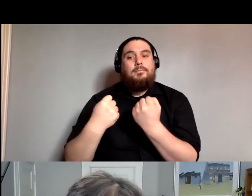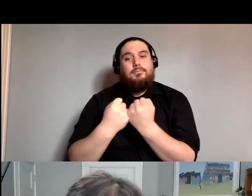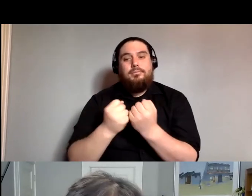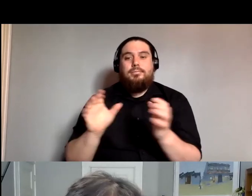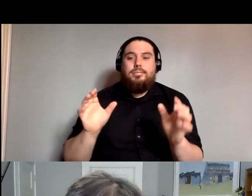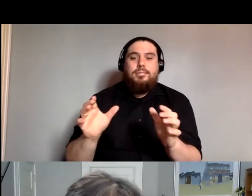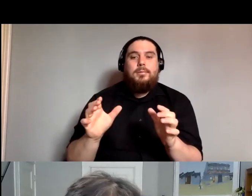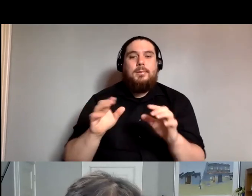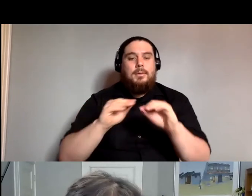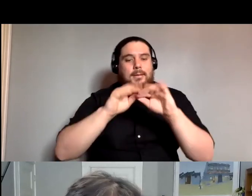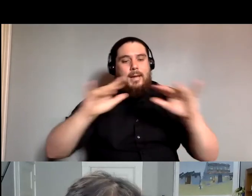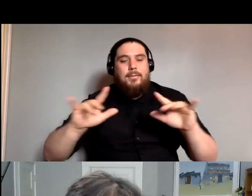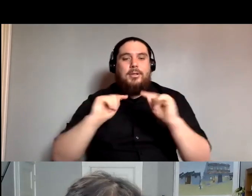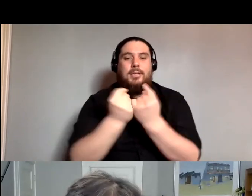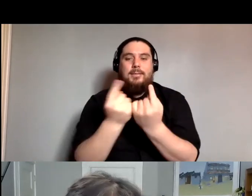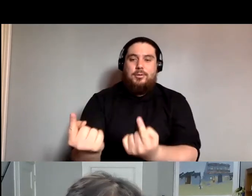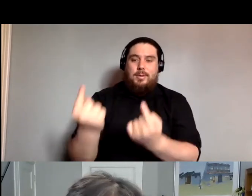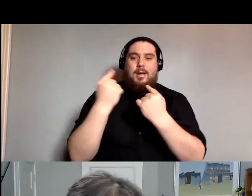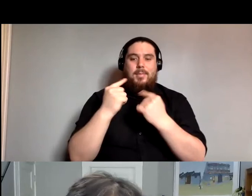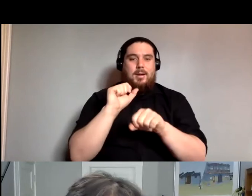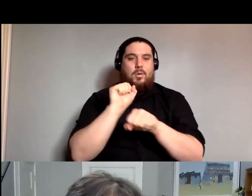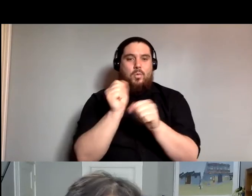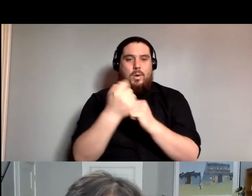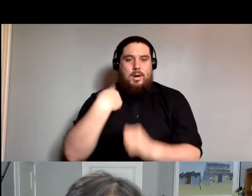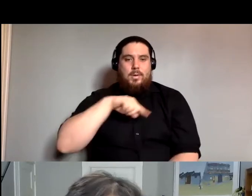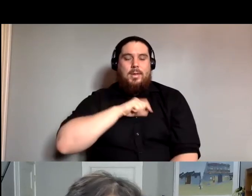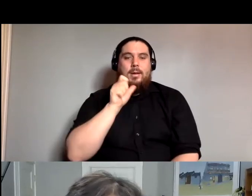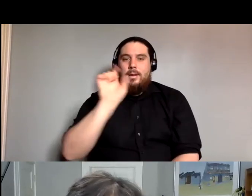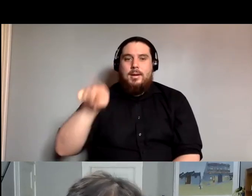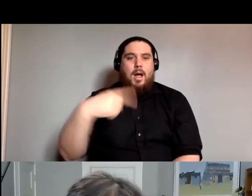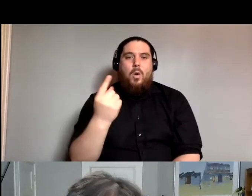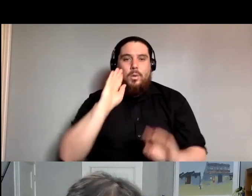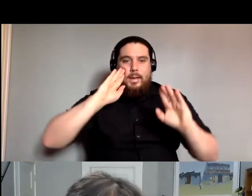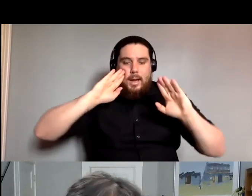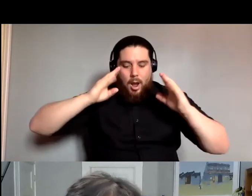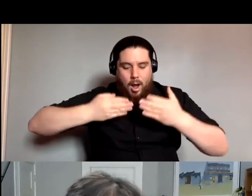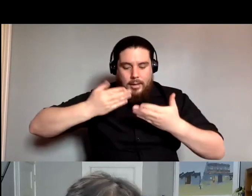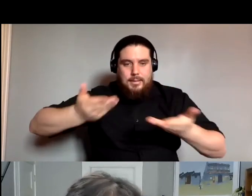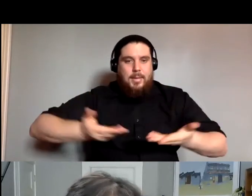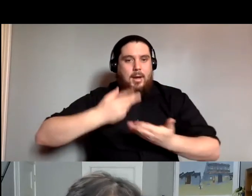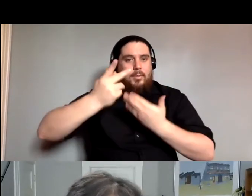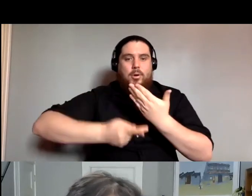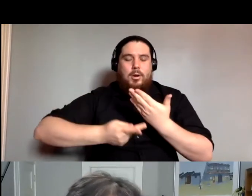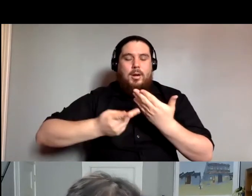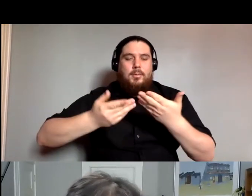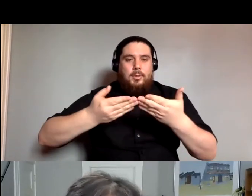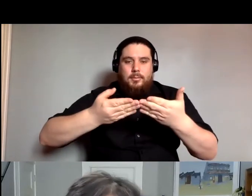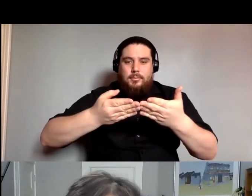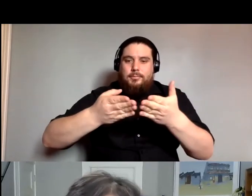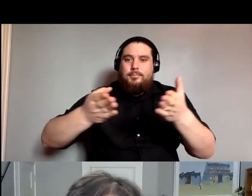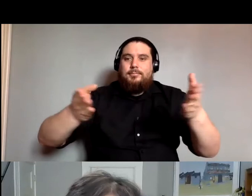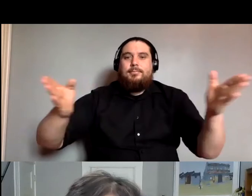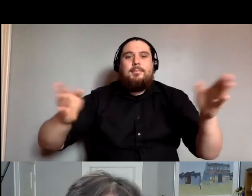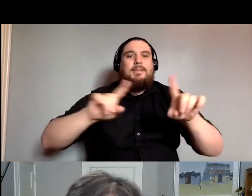us. And it's not just an autism hiring program, it's a wide range of different